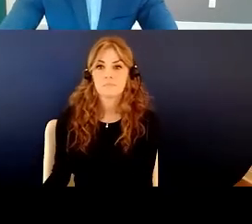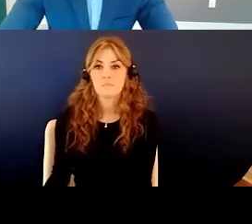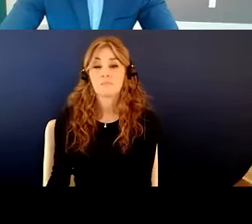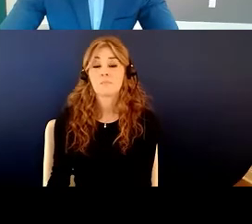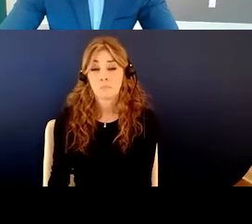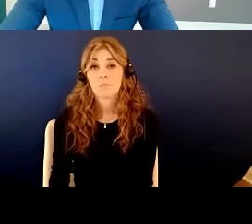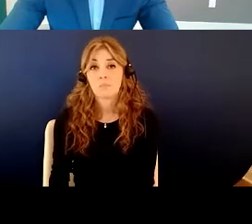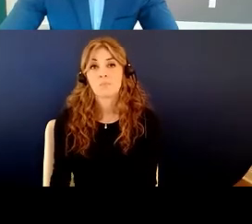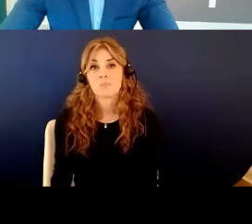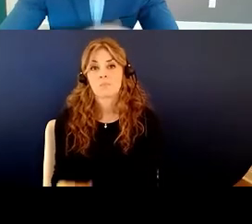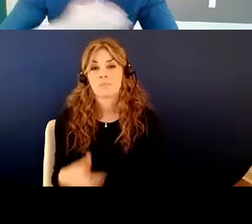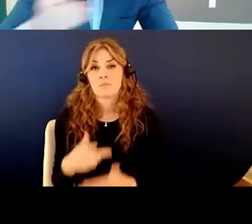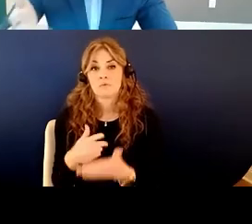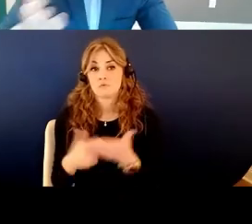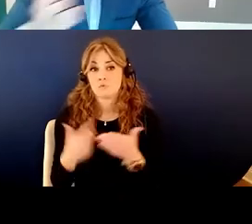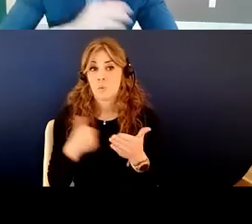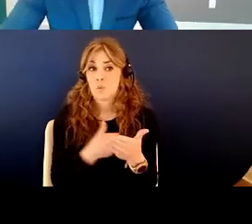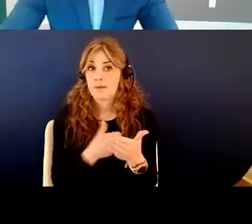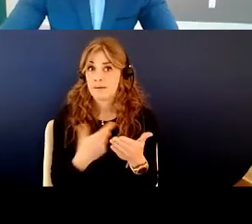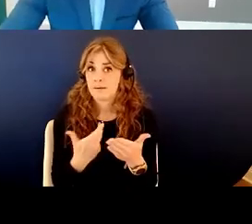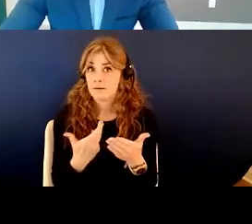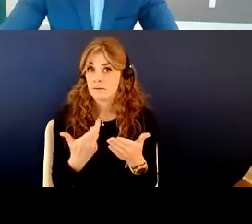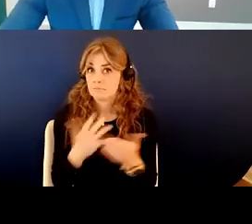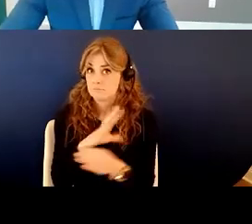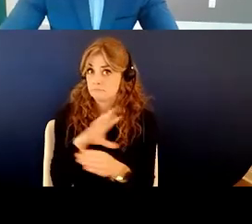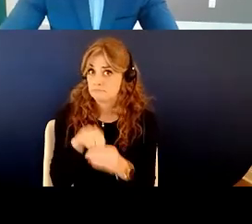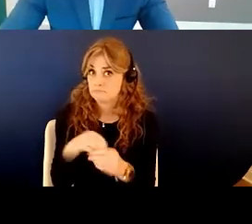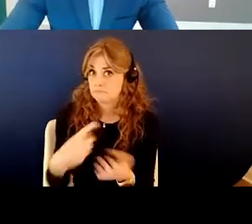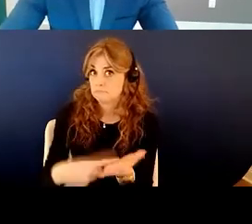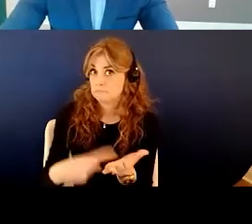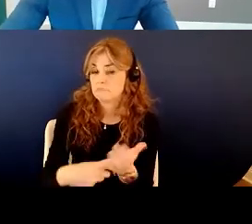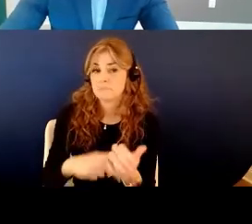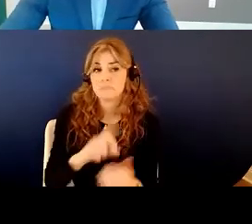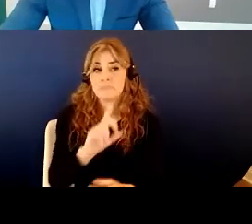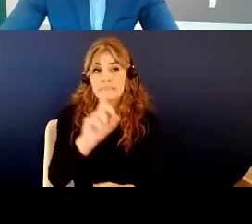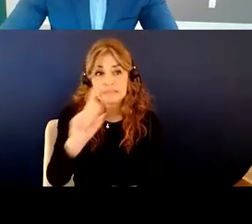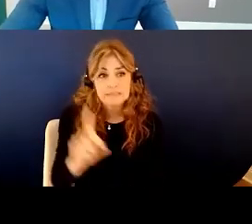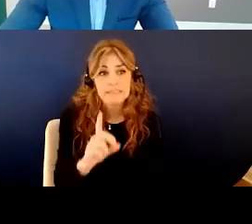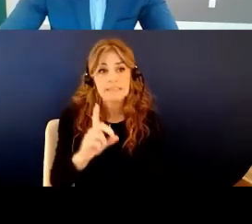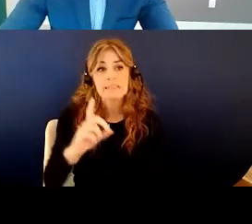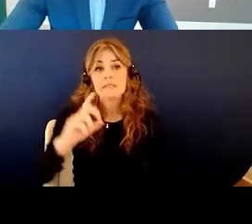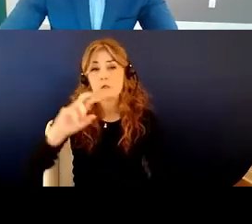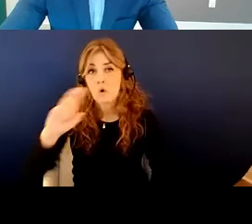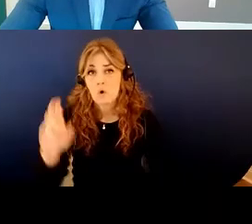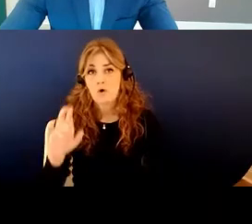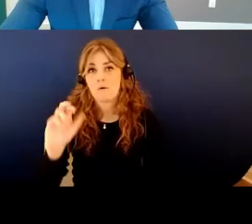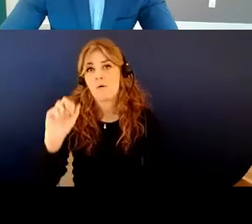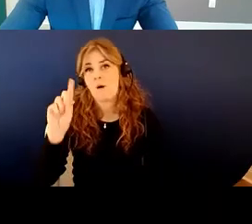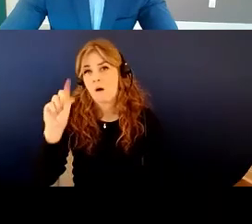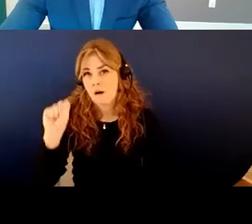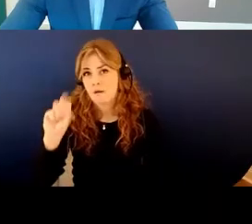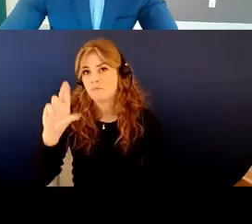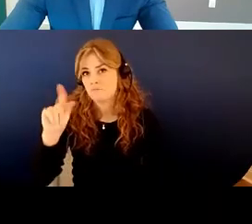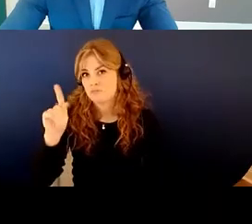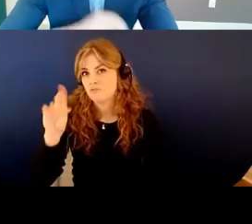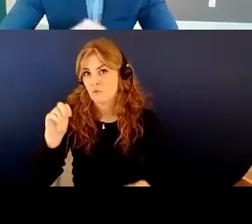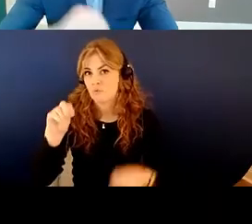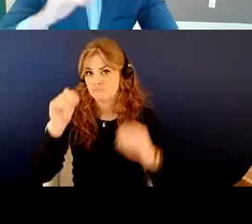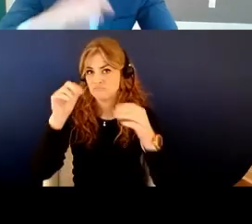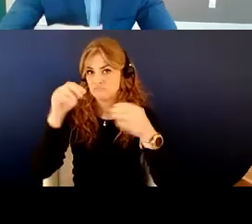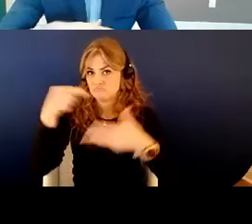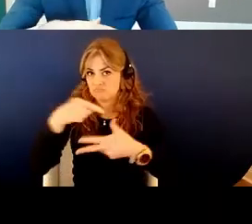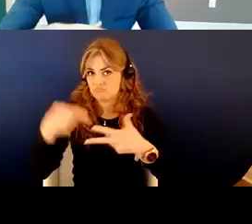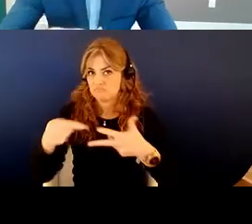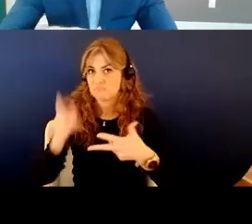So yeah, what will we cover? The D family, the R family, and the odds ratio family. And really